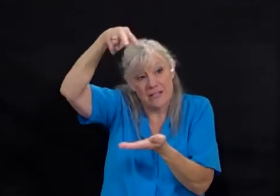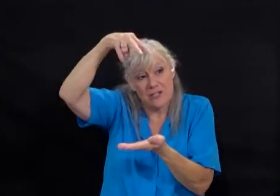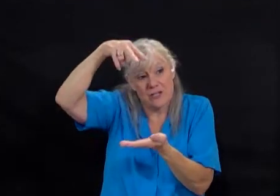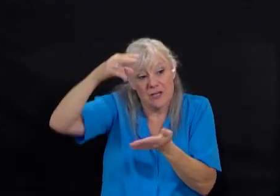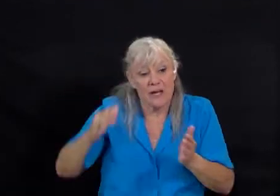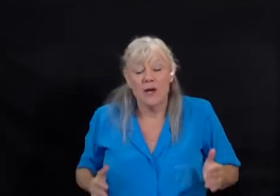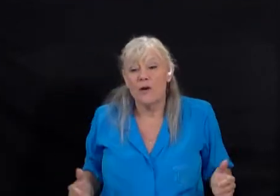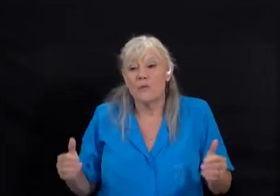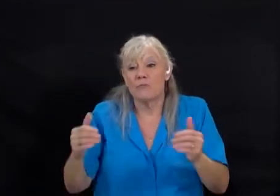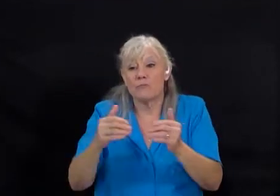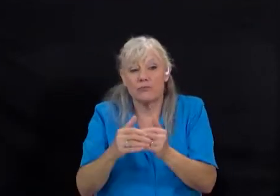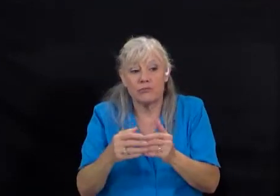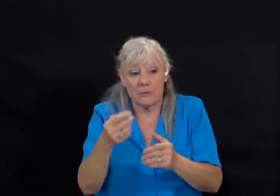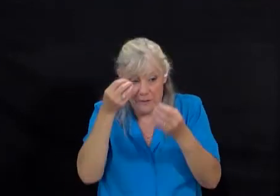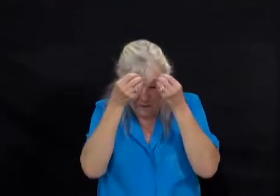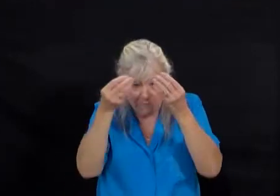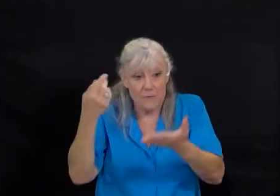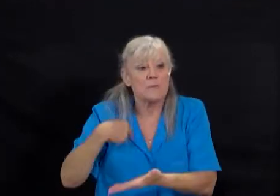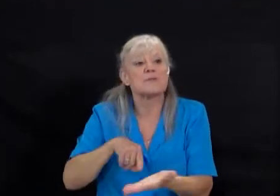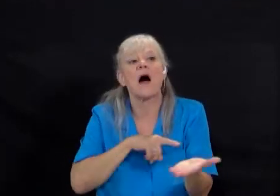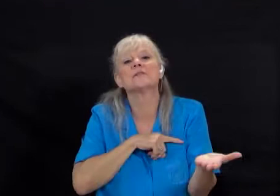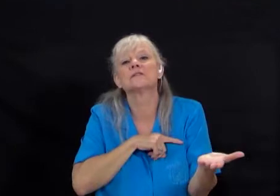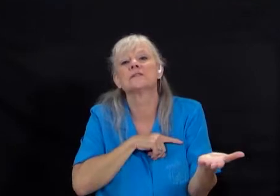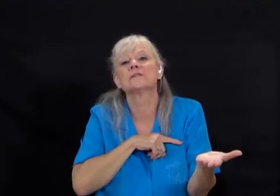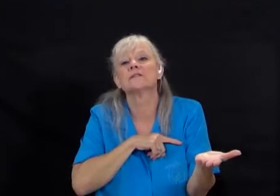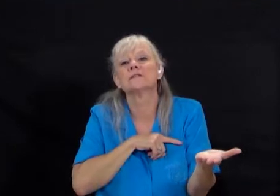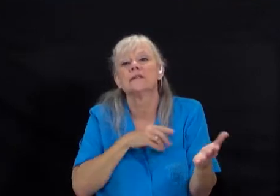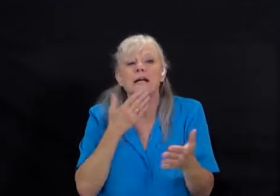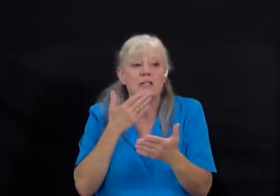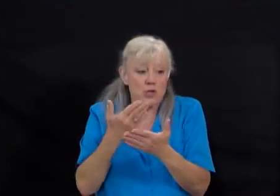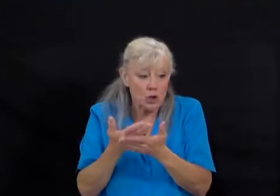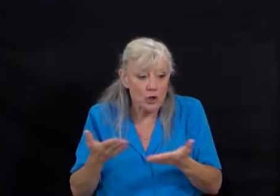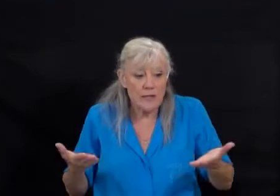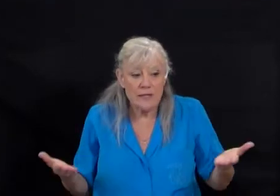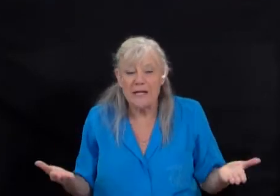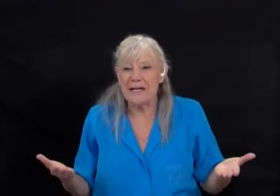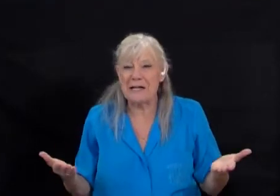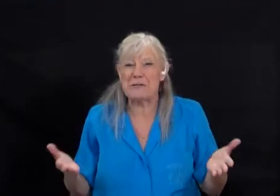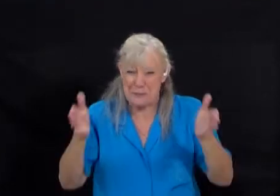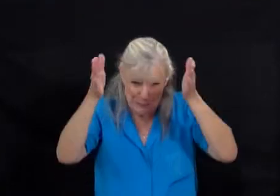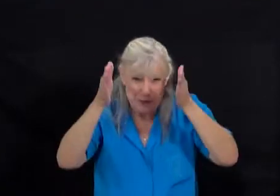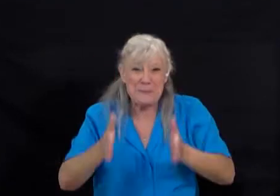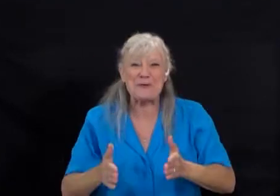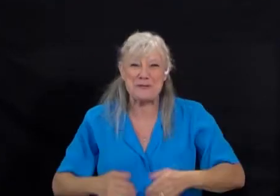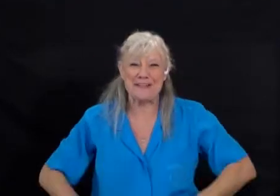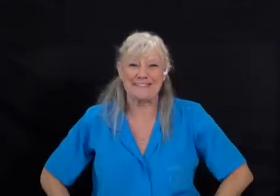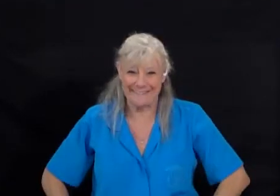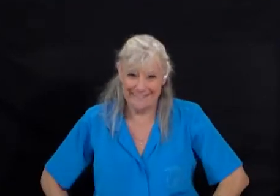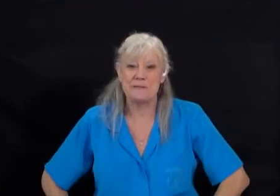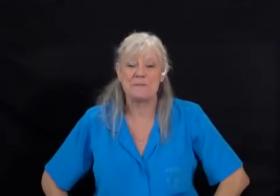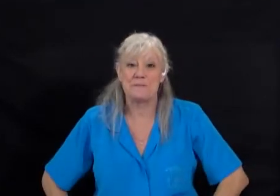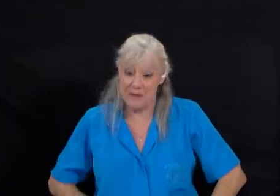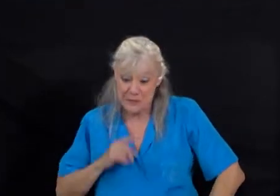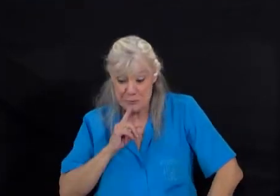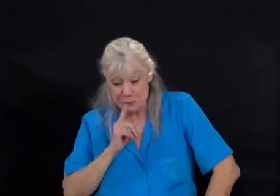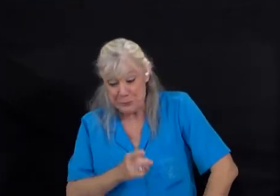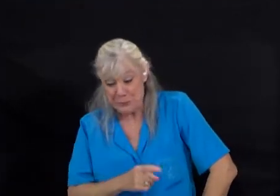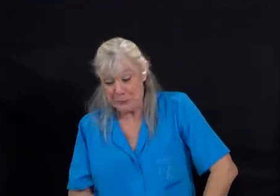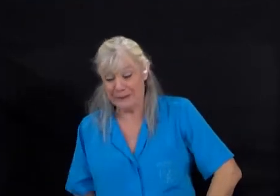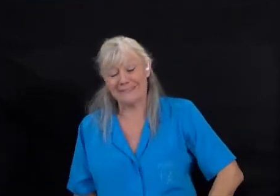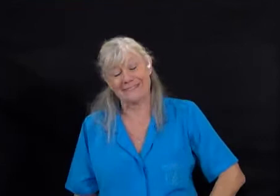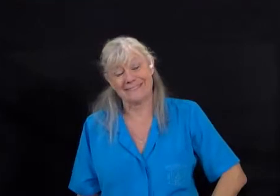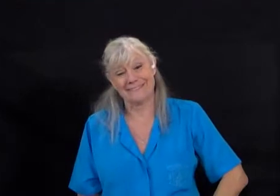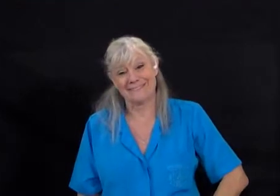is here to tell us, that it is a good thing to be a human being. Indeed, it's a